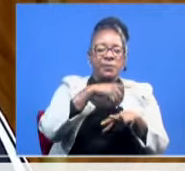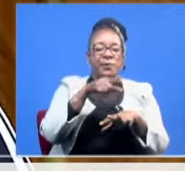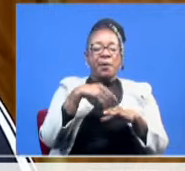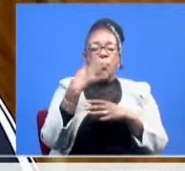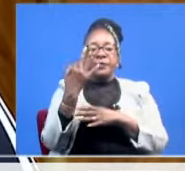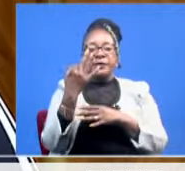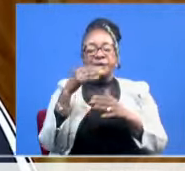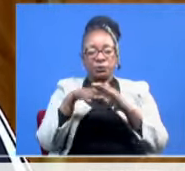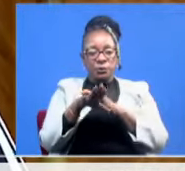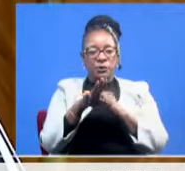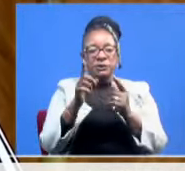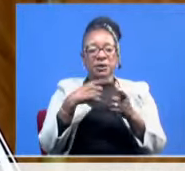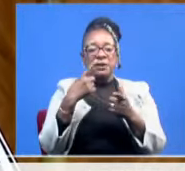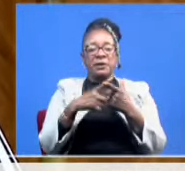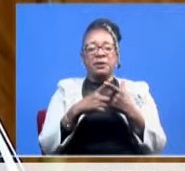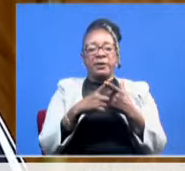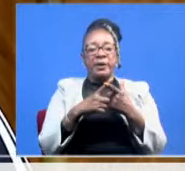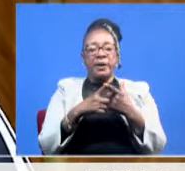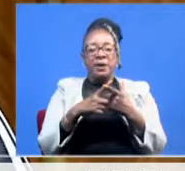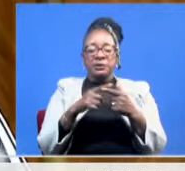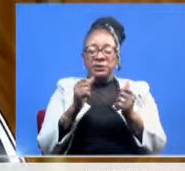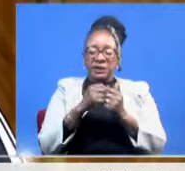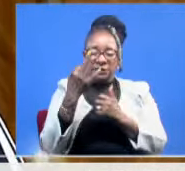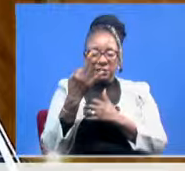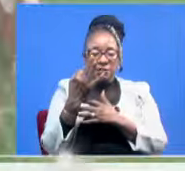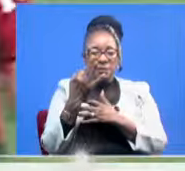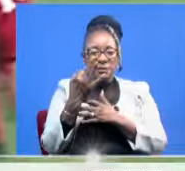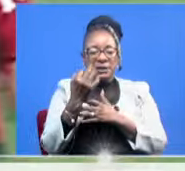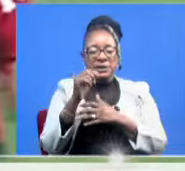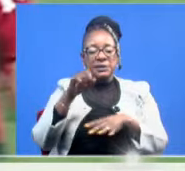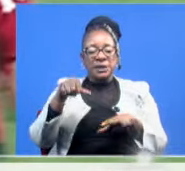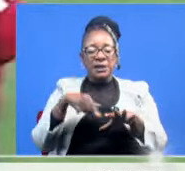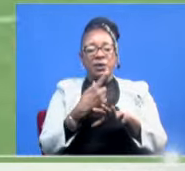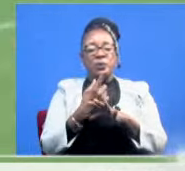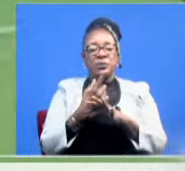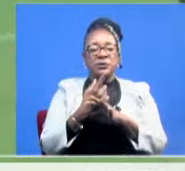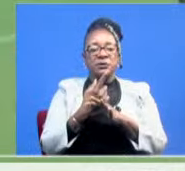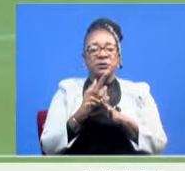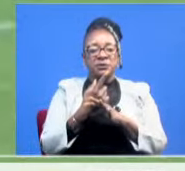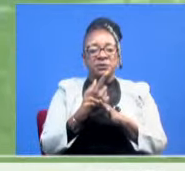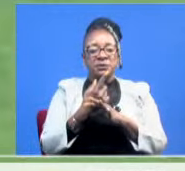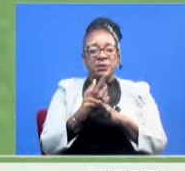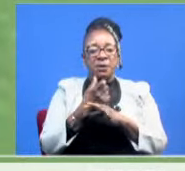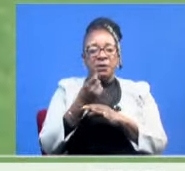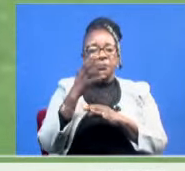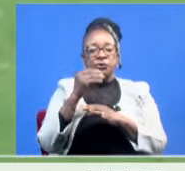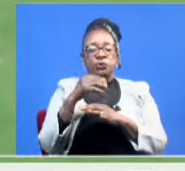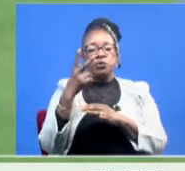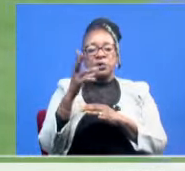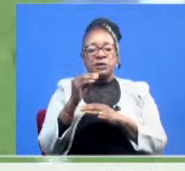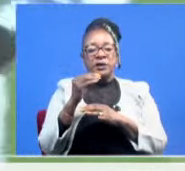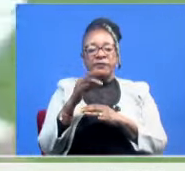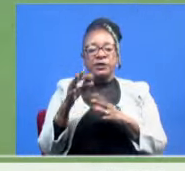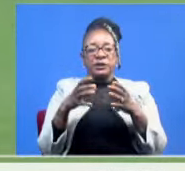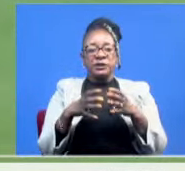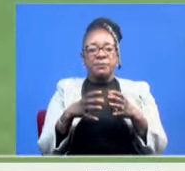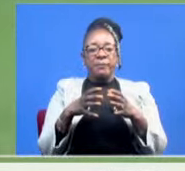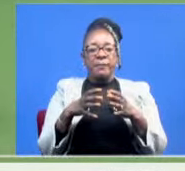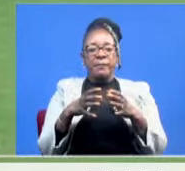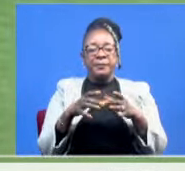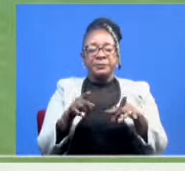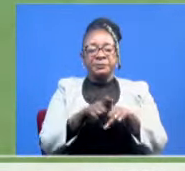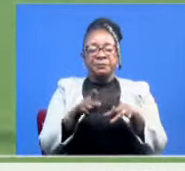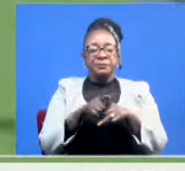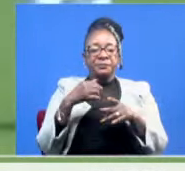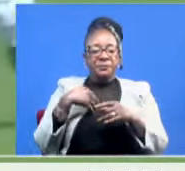goals. And then coming back, scoring 13 goals in second round. So actually, I've scored 20 goals for the team. And I think